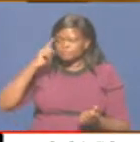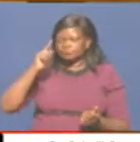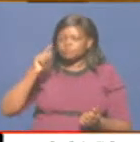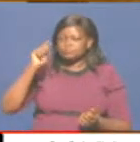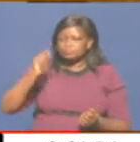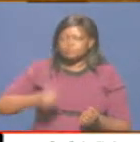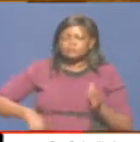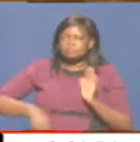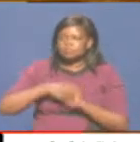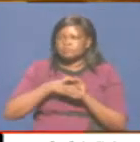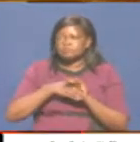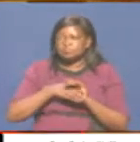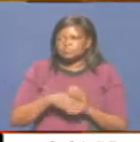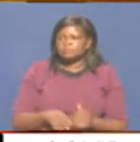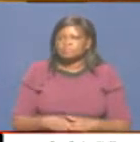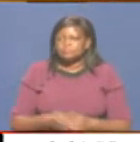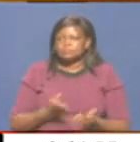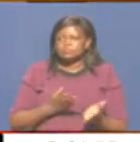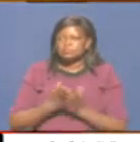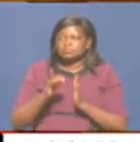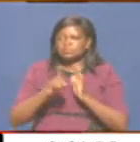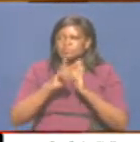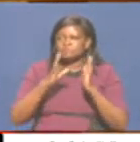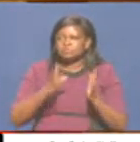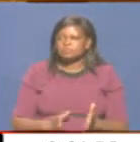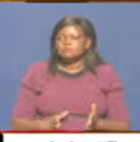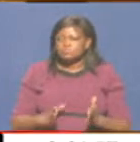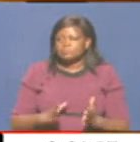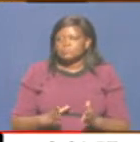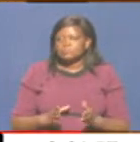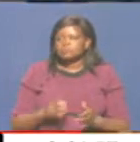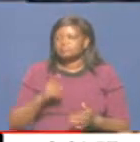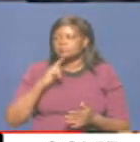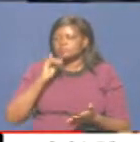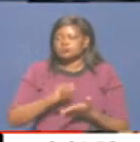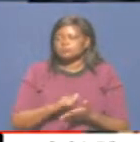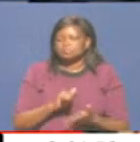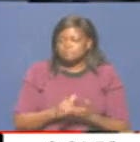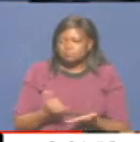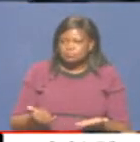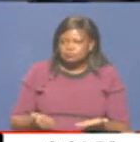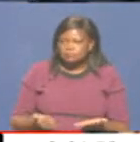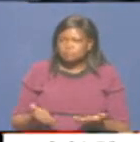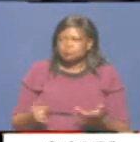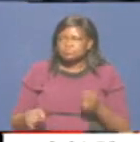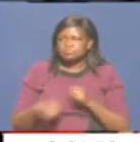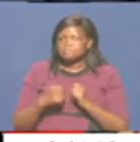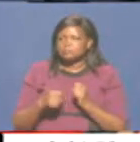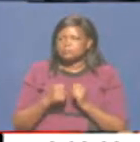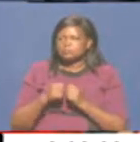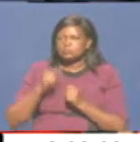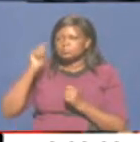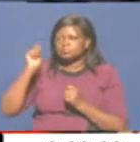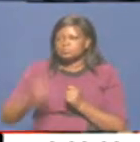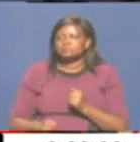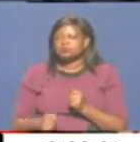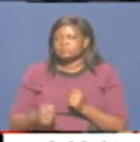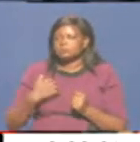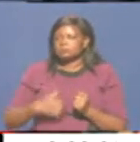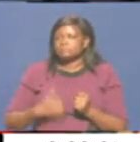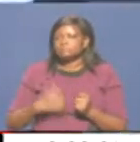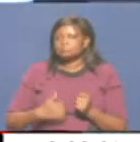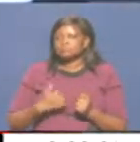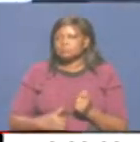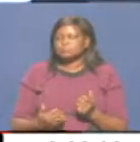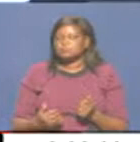removal. Through their lawyers, Cohen's family claims the judge has breached the Judicial Code of Conduct and Ethics and Oath